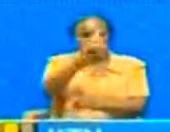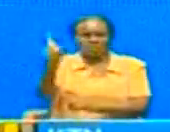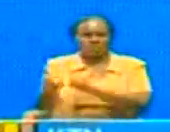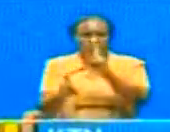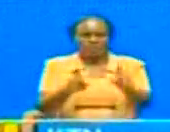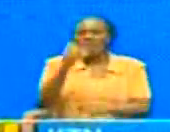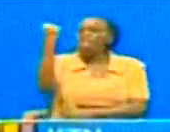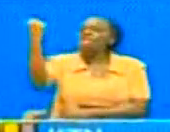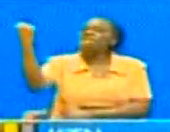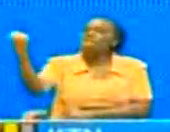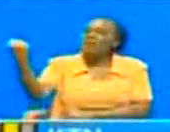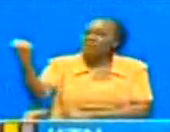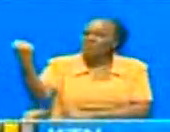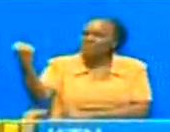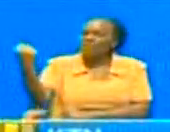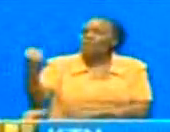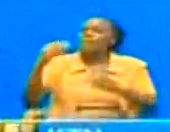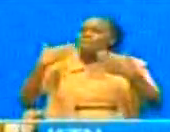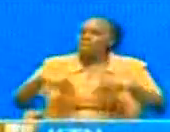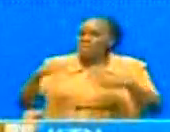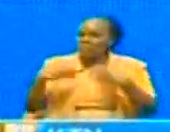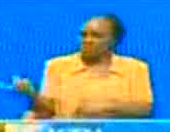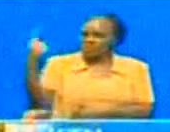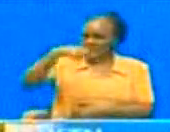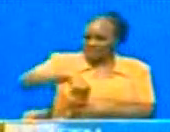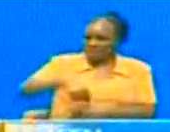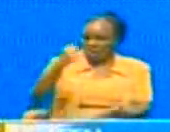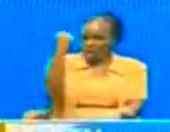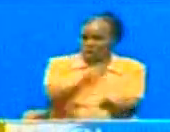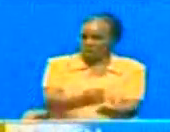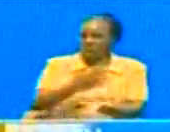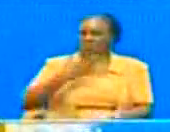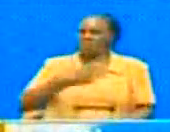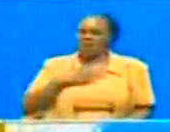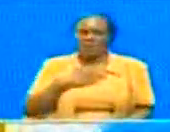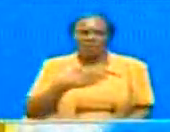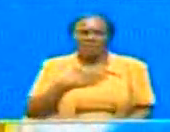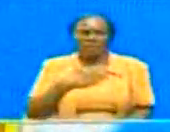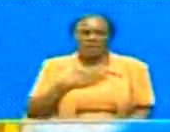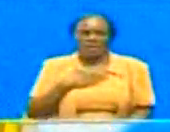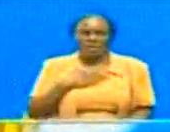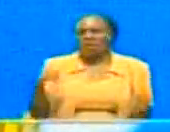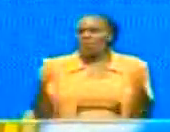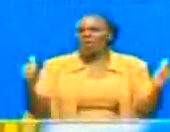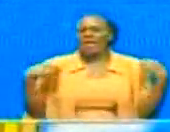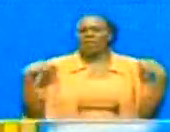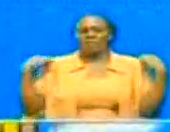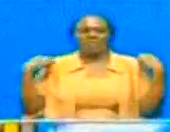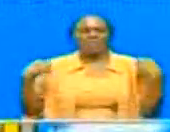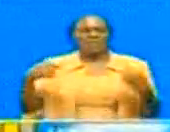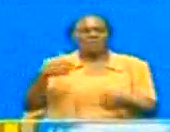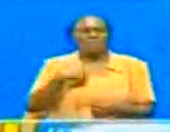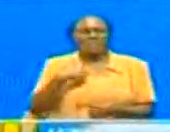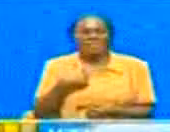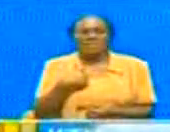Five detectives came to my office. Where at last? I was told in